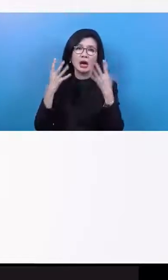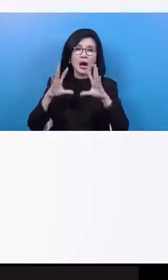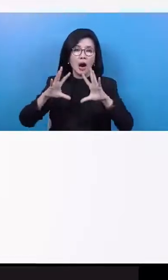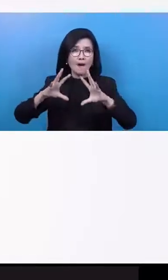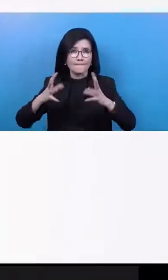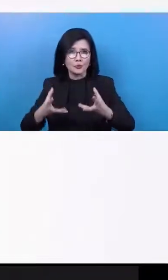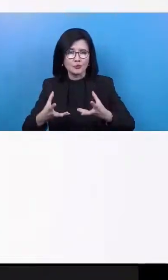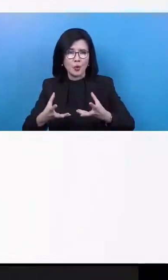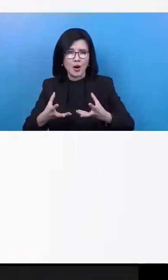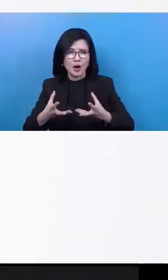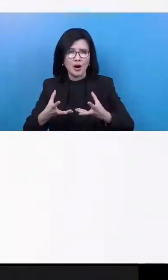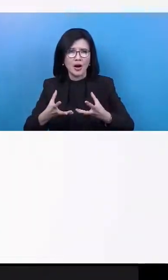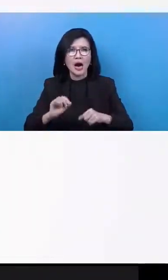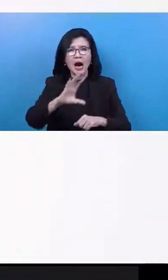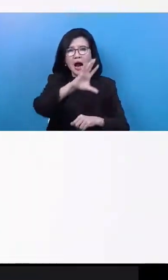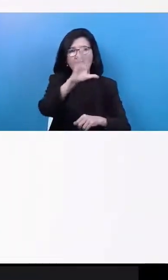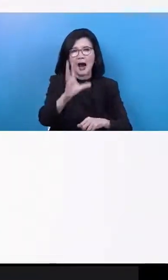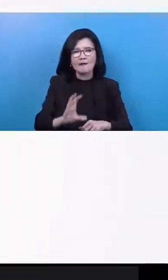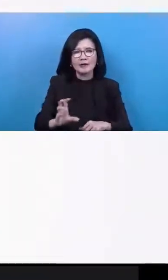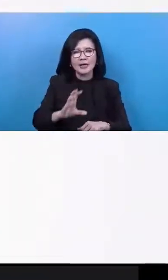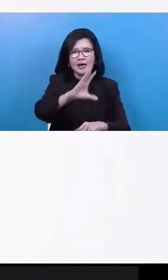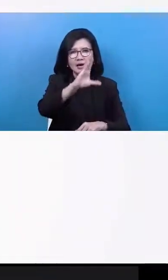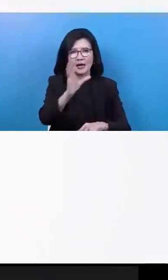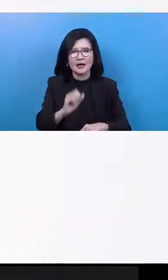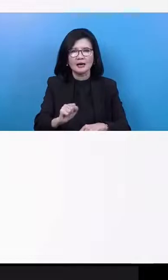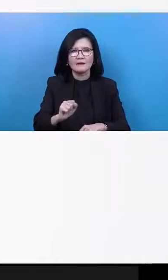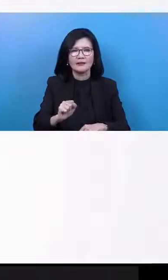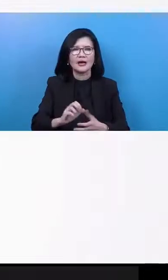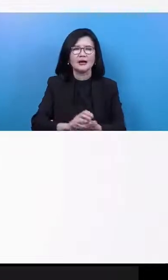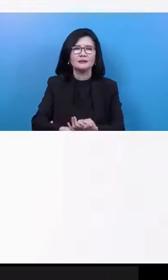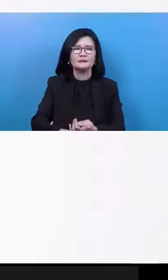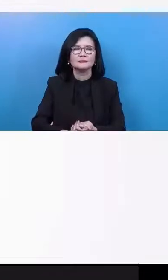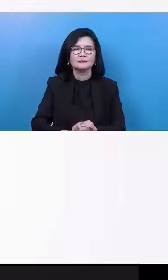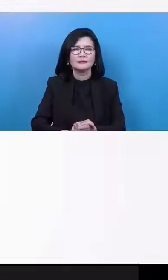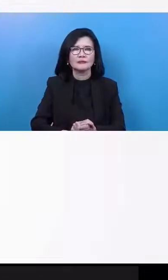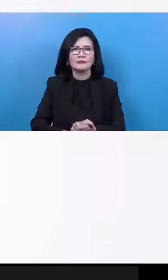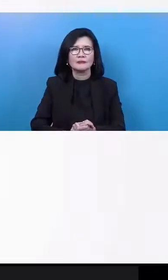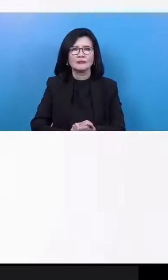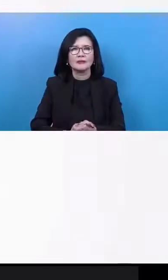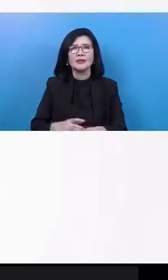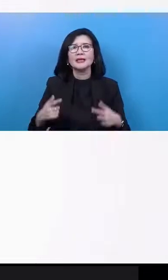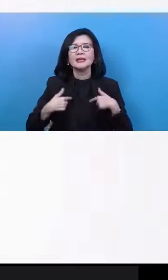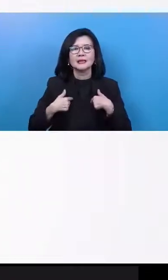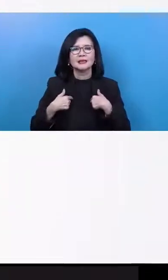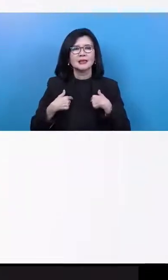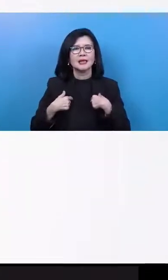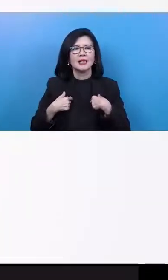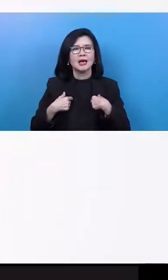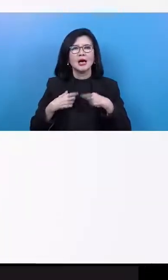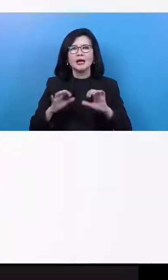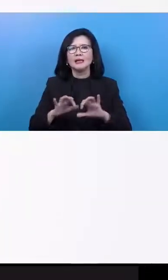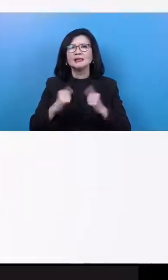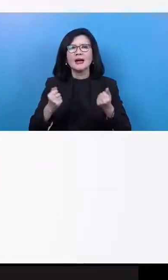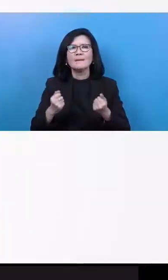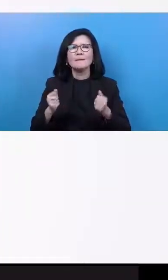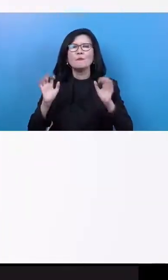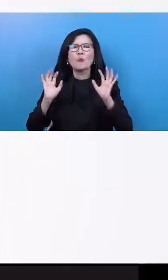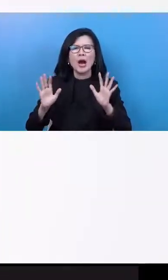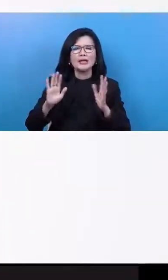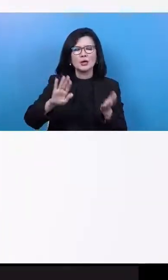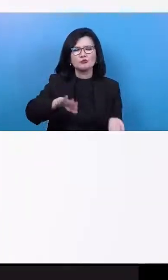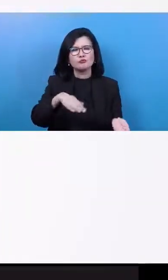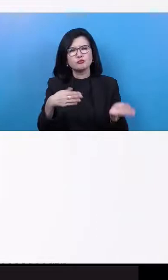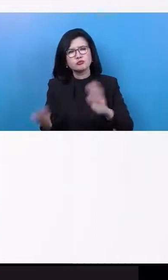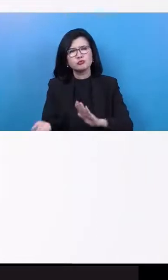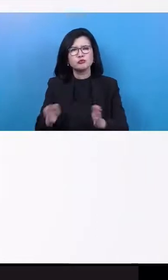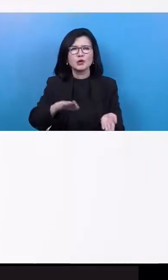we were expected, in fact, to lose more lives, given the fact that our health systems